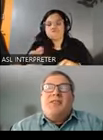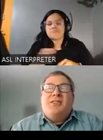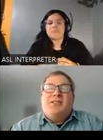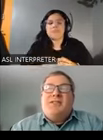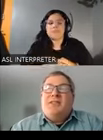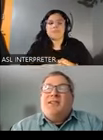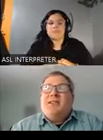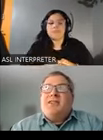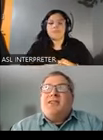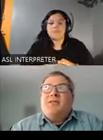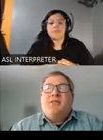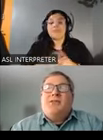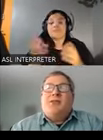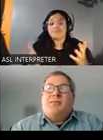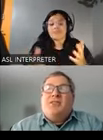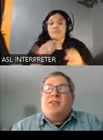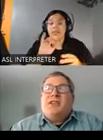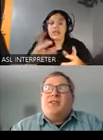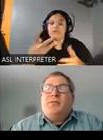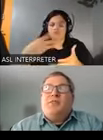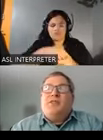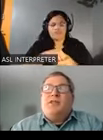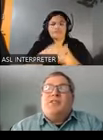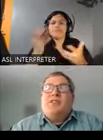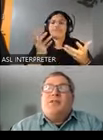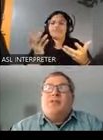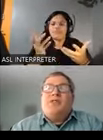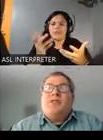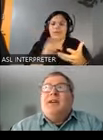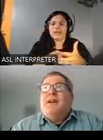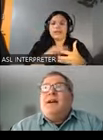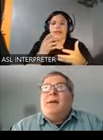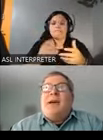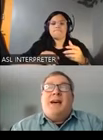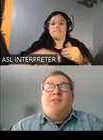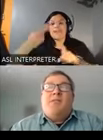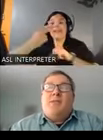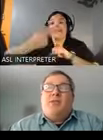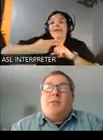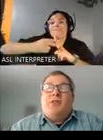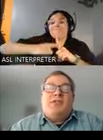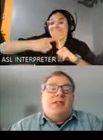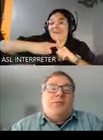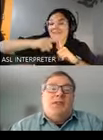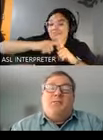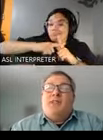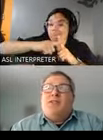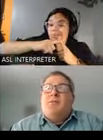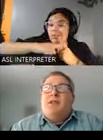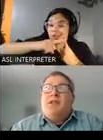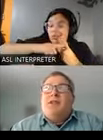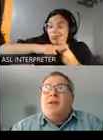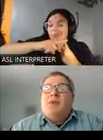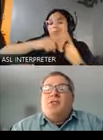The values in the data set include surface measurements like total precipitation and temperature, atmospheric parameters like wind speeds